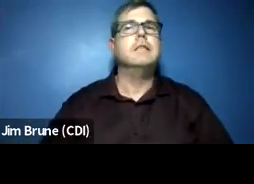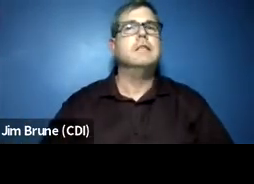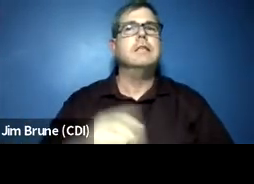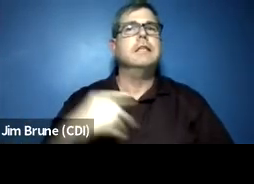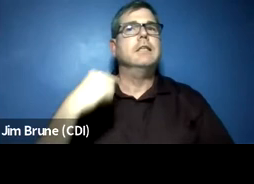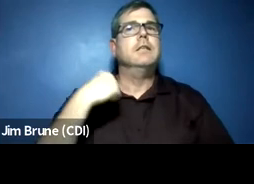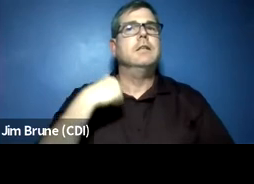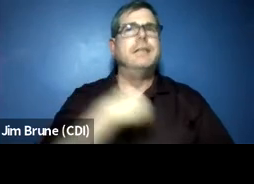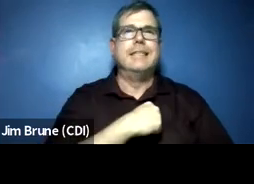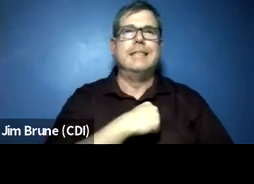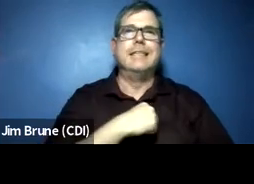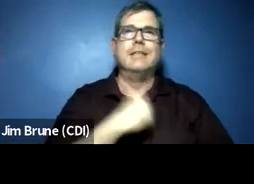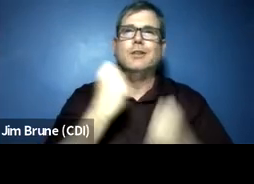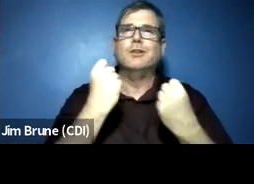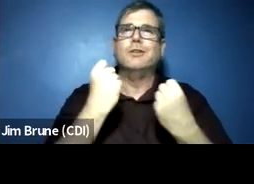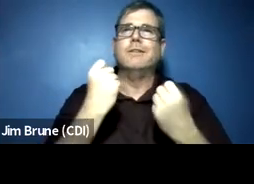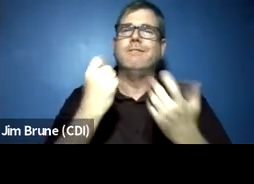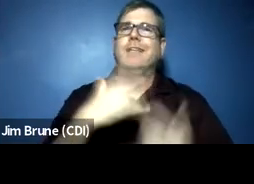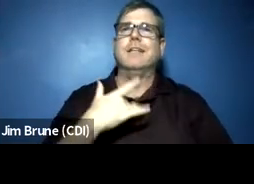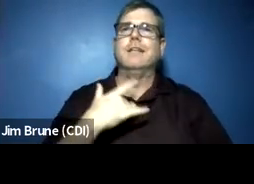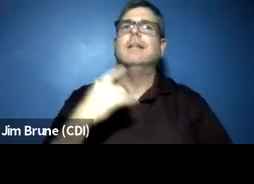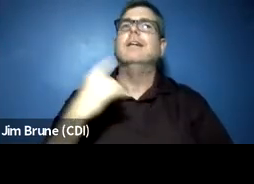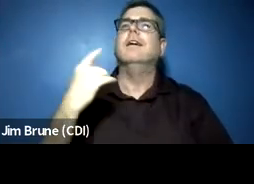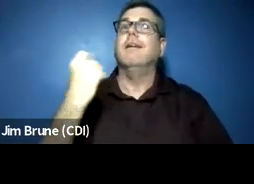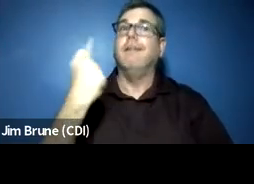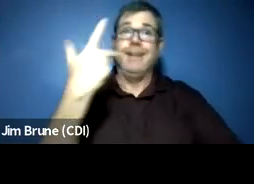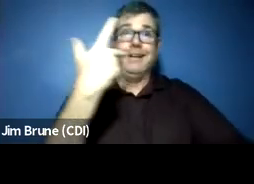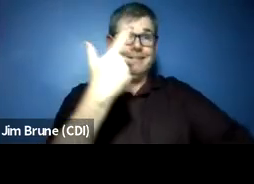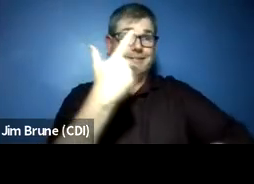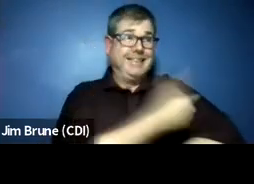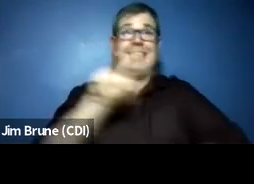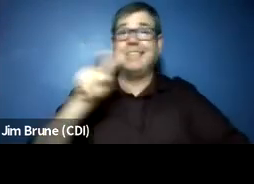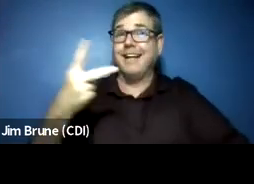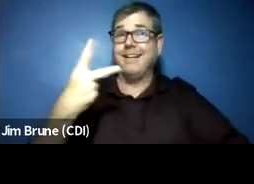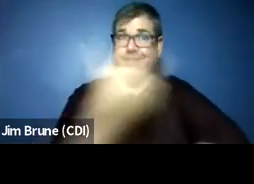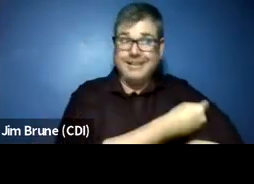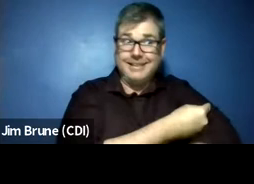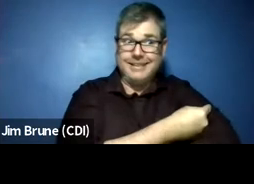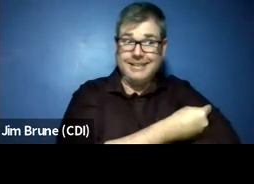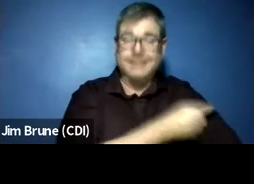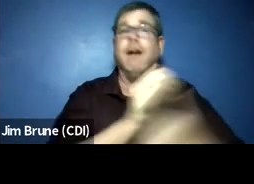getting your second vaccine. Okay, so what does that mean? Does that mean I can stop